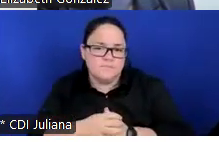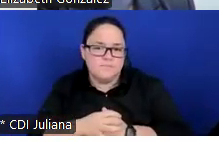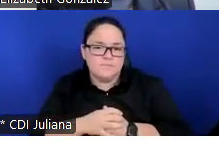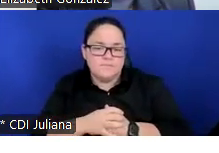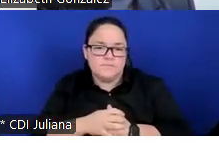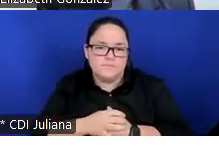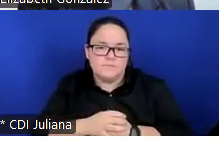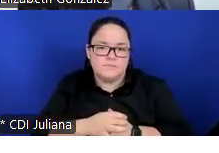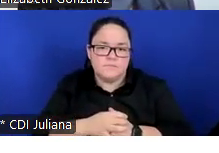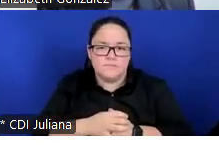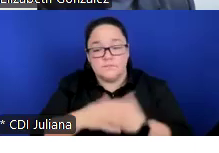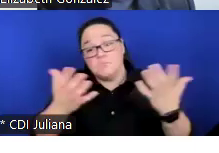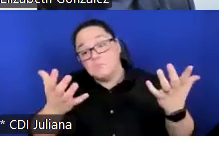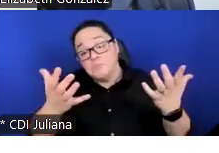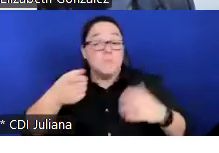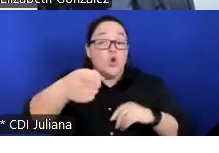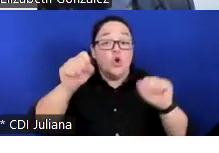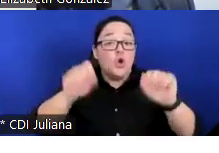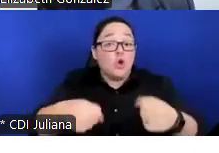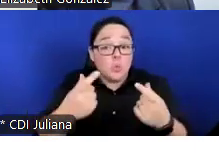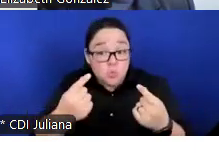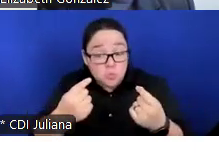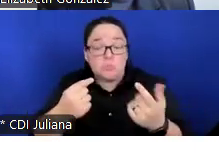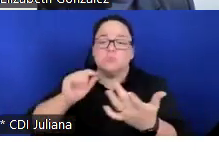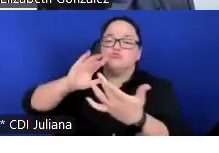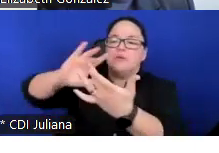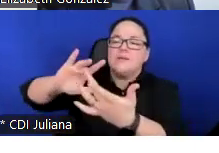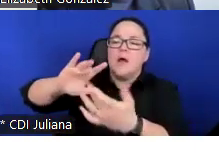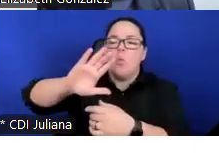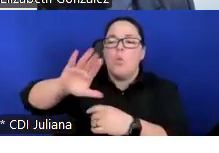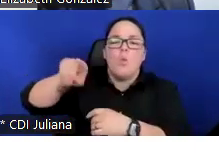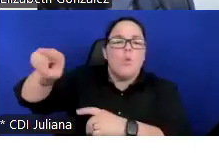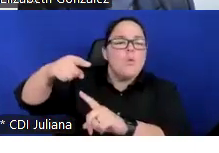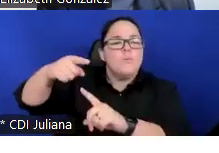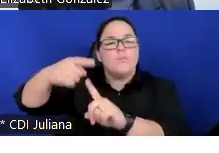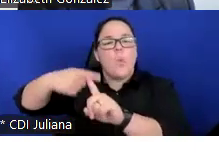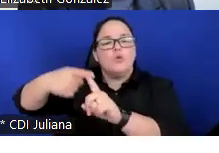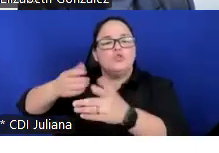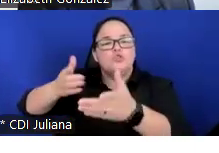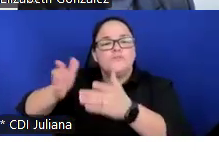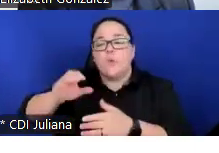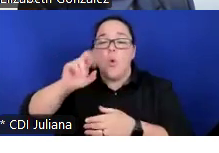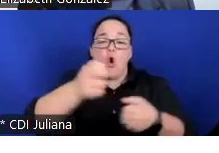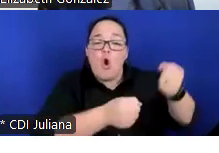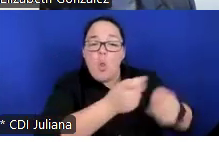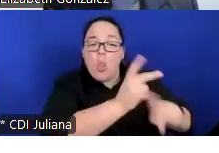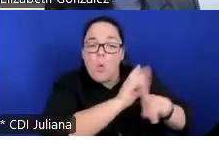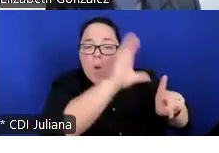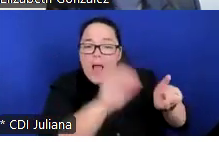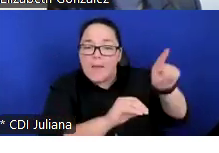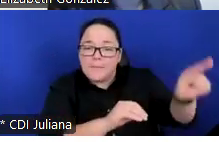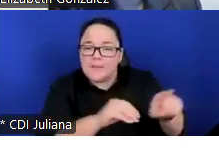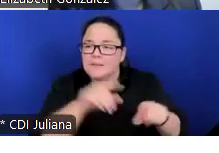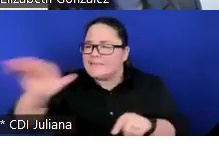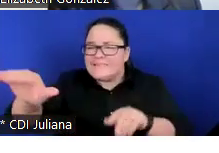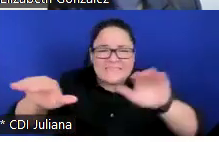You can reach out to your mortgage servicer or car loan company for those options. And that's something you